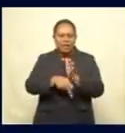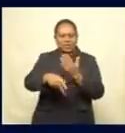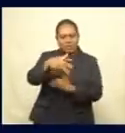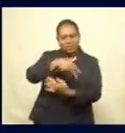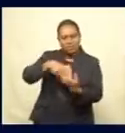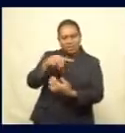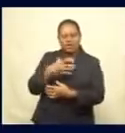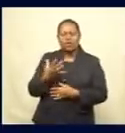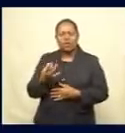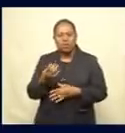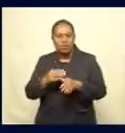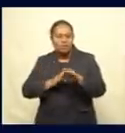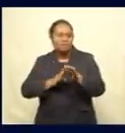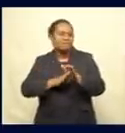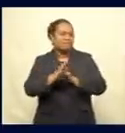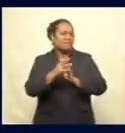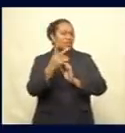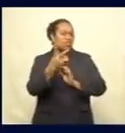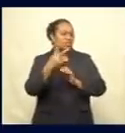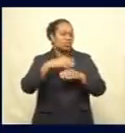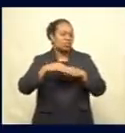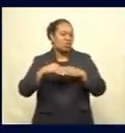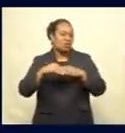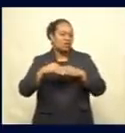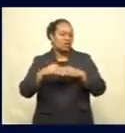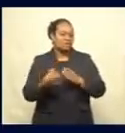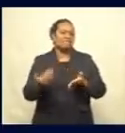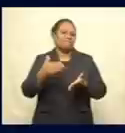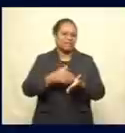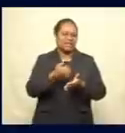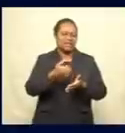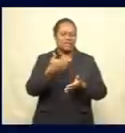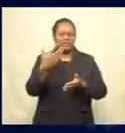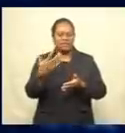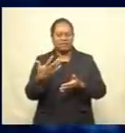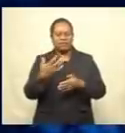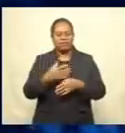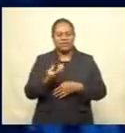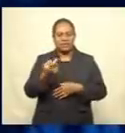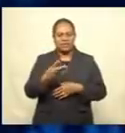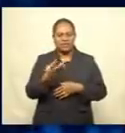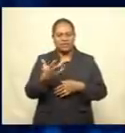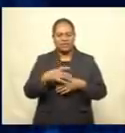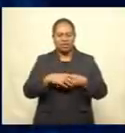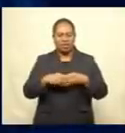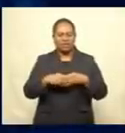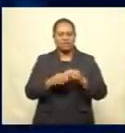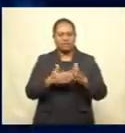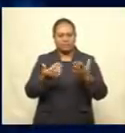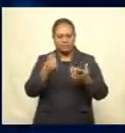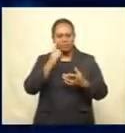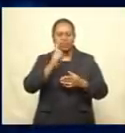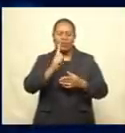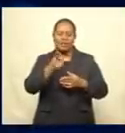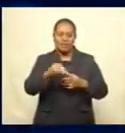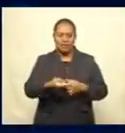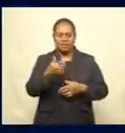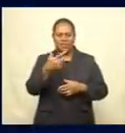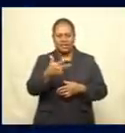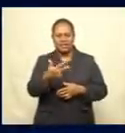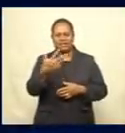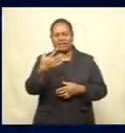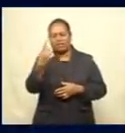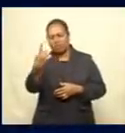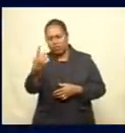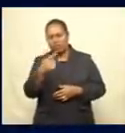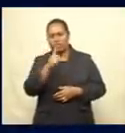Crude oil rose just by over $2 to end at $65 a barrel. Gold saw a notable jump to